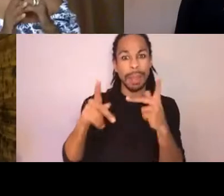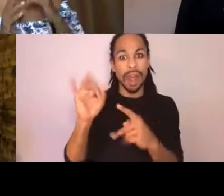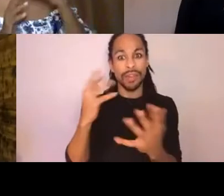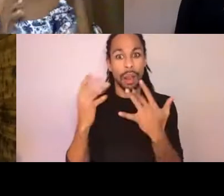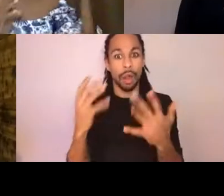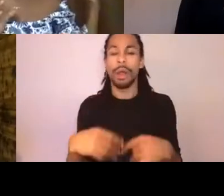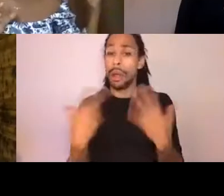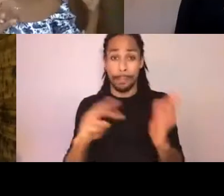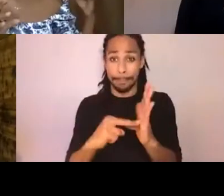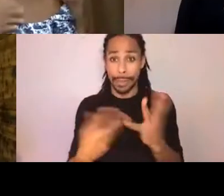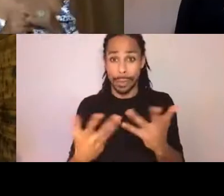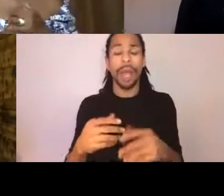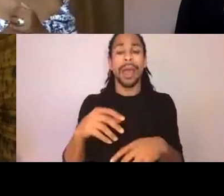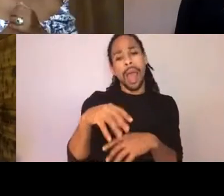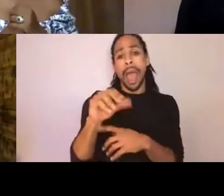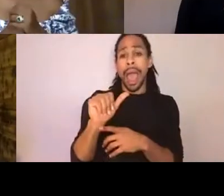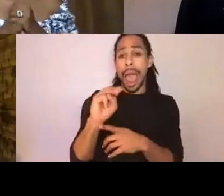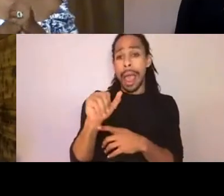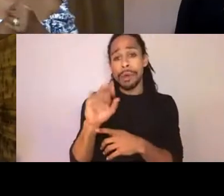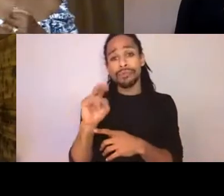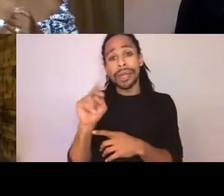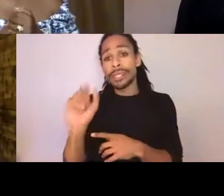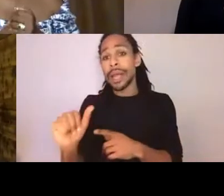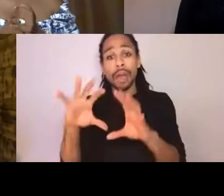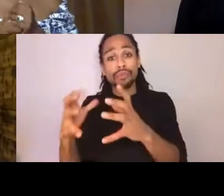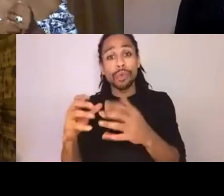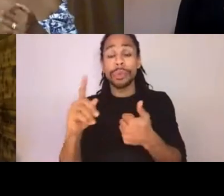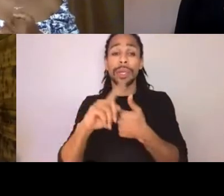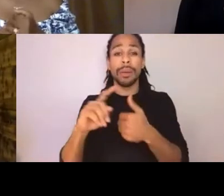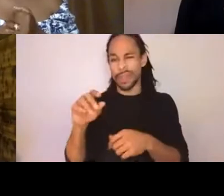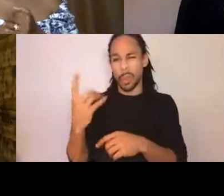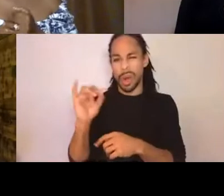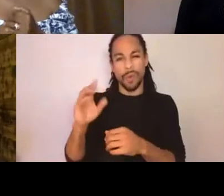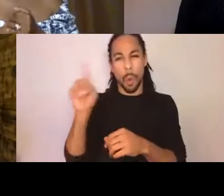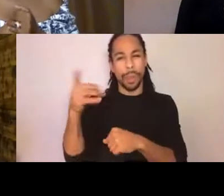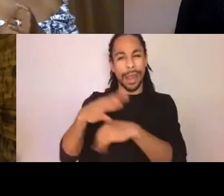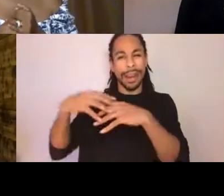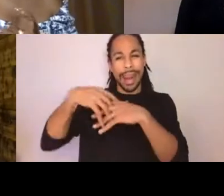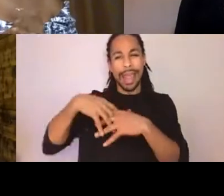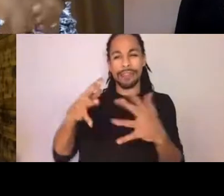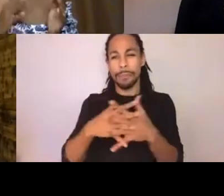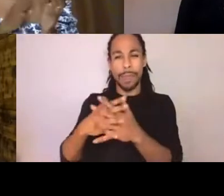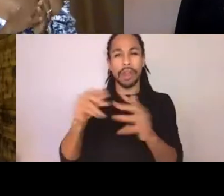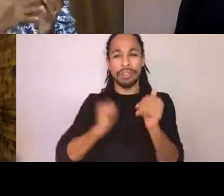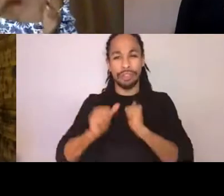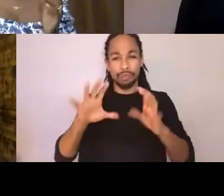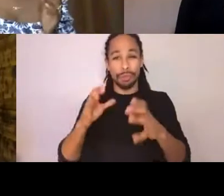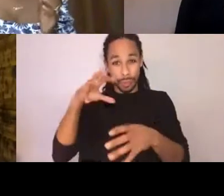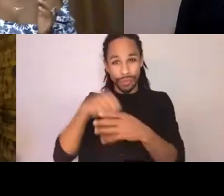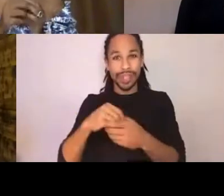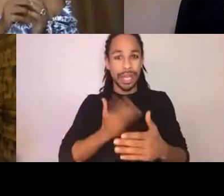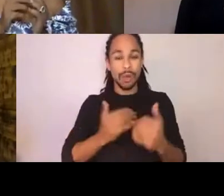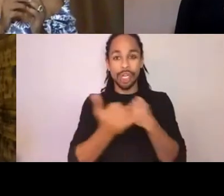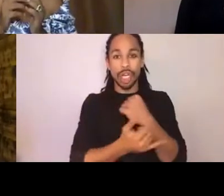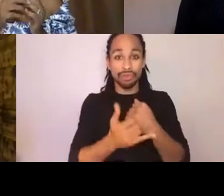from Amerinda, one of the only Native American theater companies in the country, to